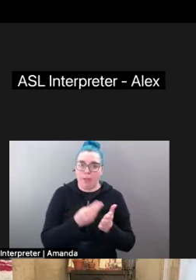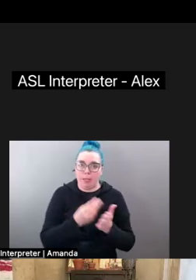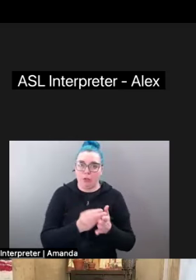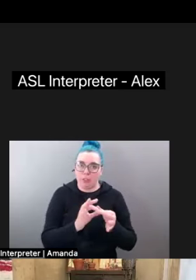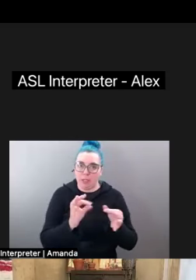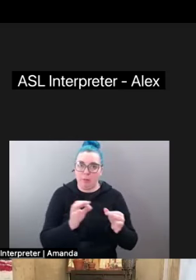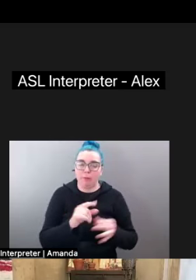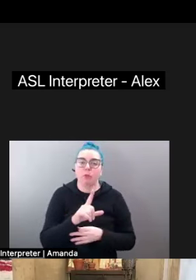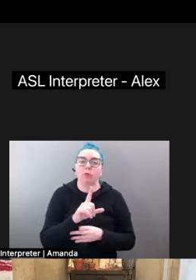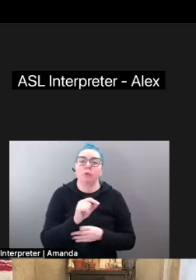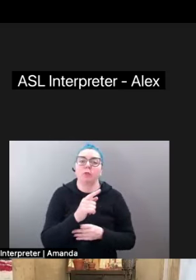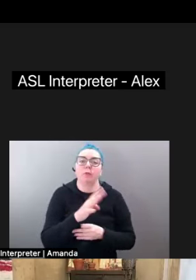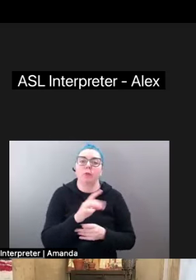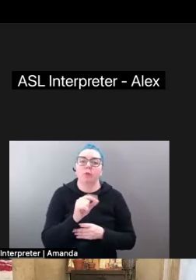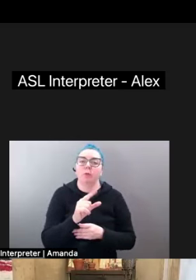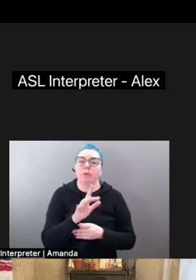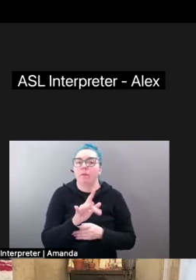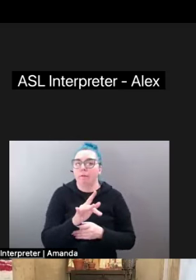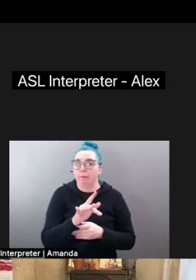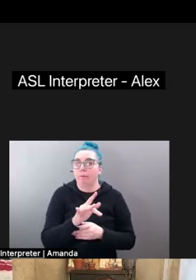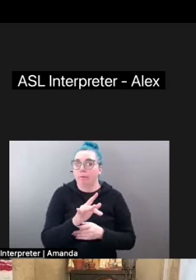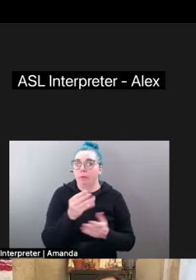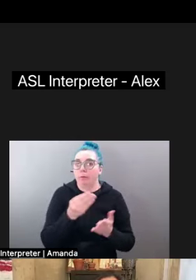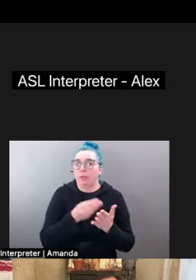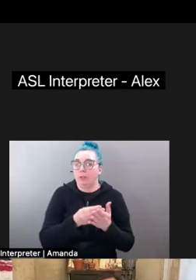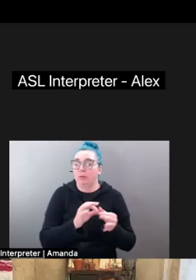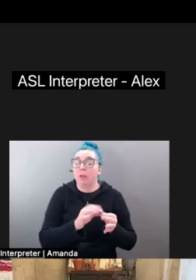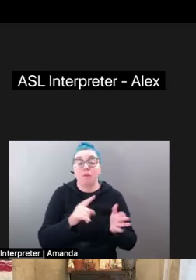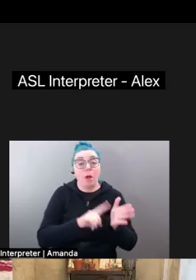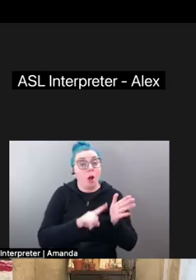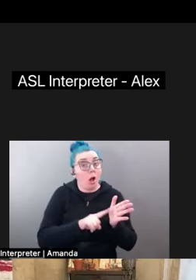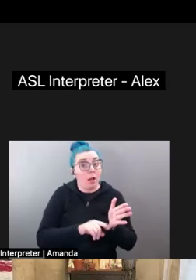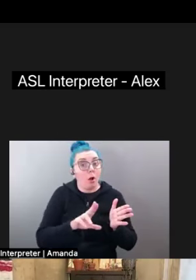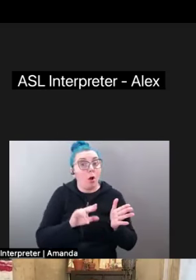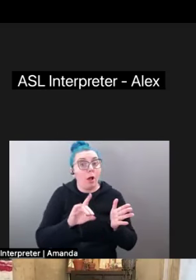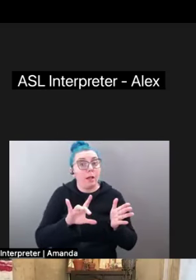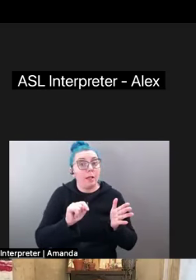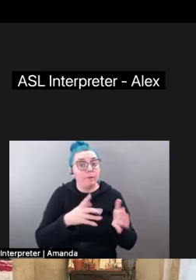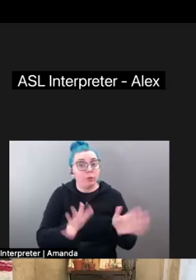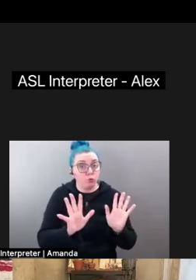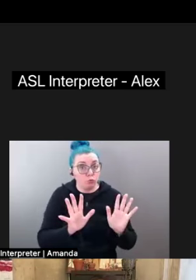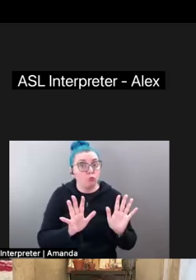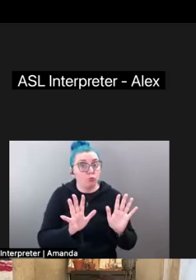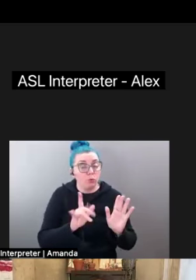So that's your audited financial statements, review engagement report, or compilation statement, and they have to be